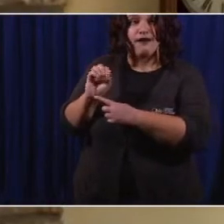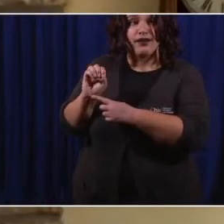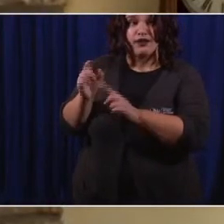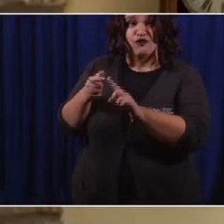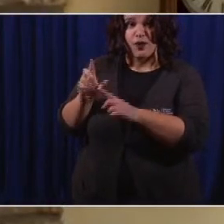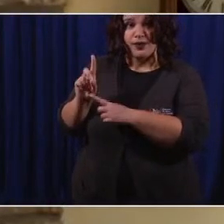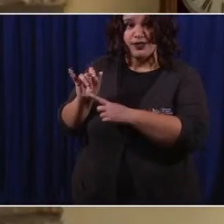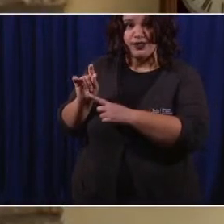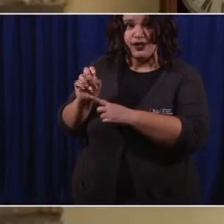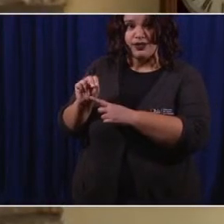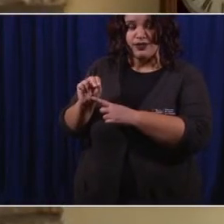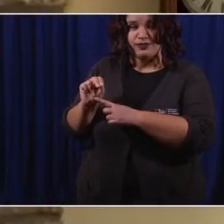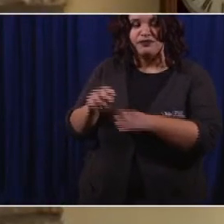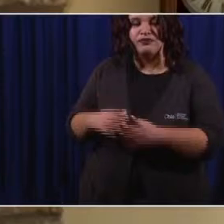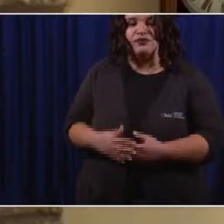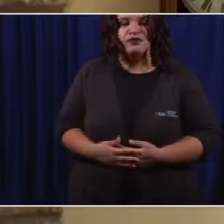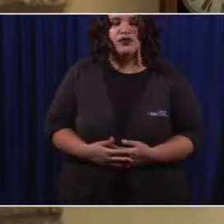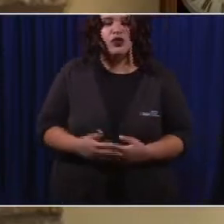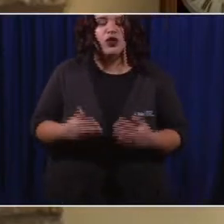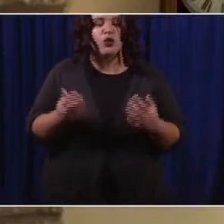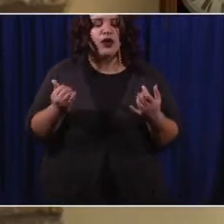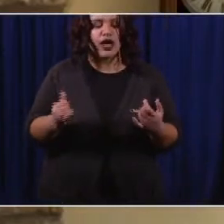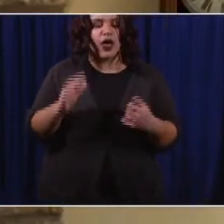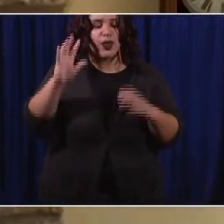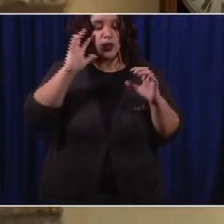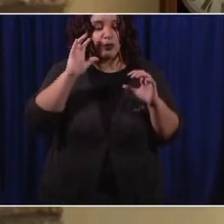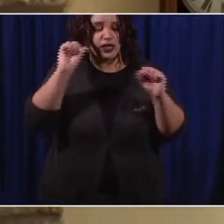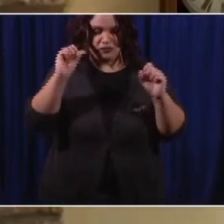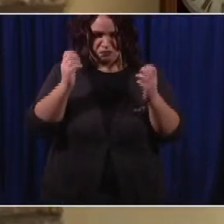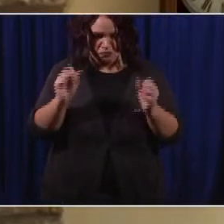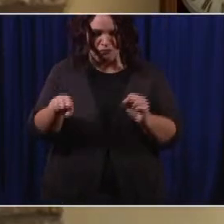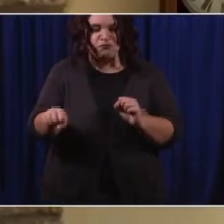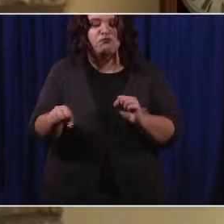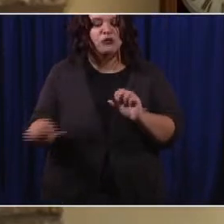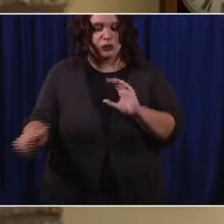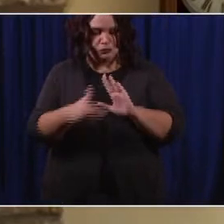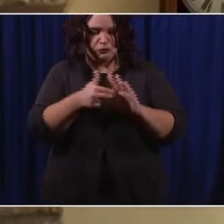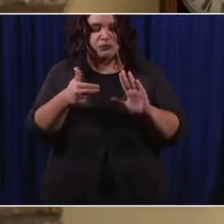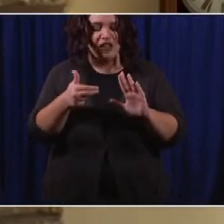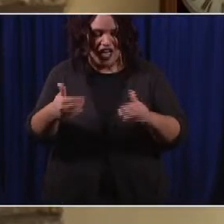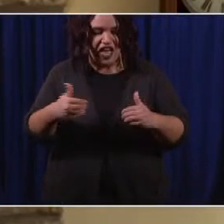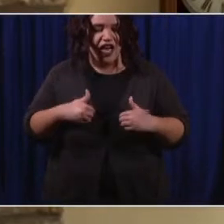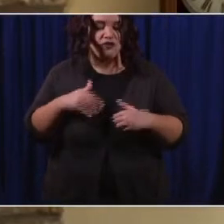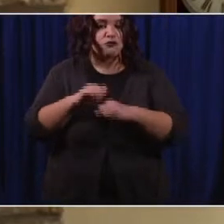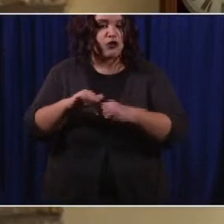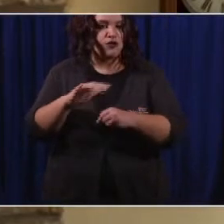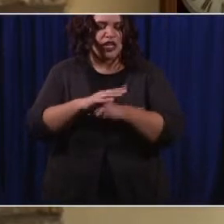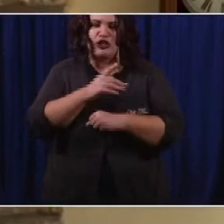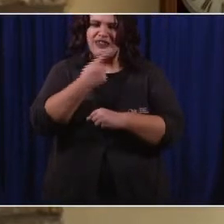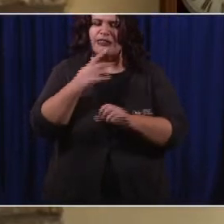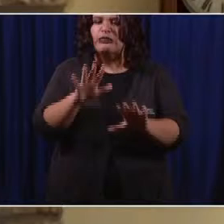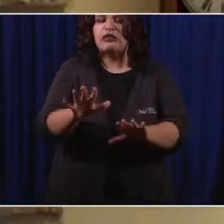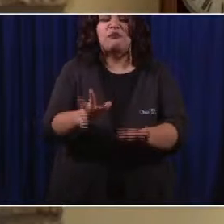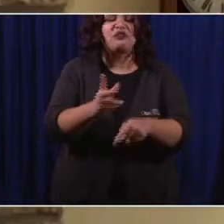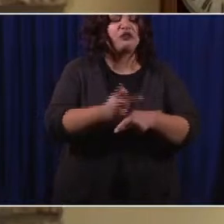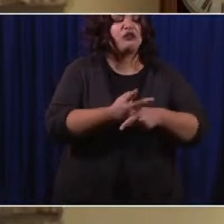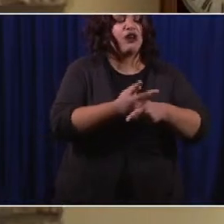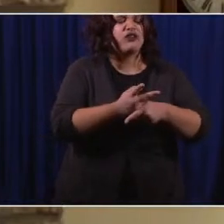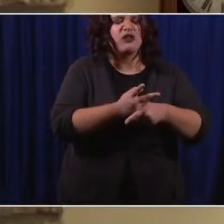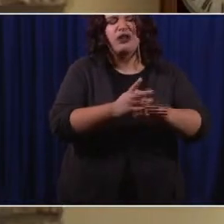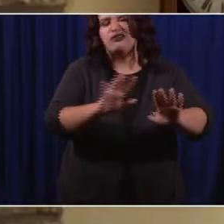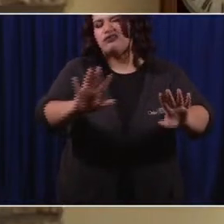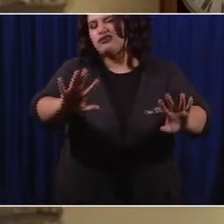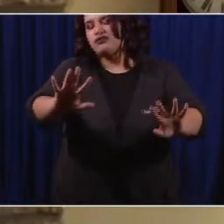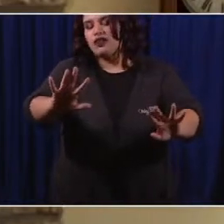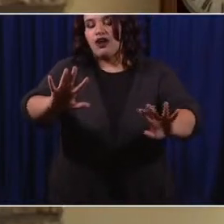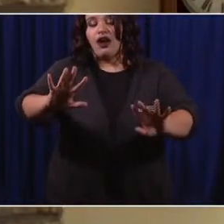that the president now says don't fear the COVID, and you're now saying, well, continue with caution. I'm talking about now about upcoming events.